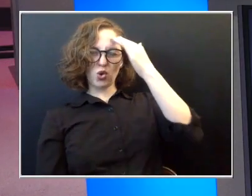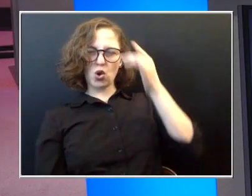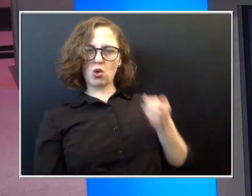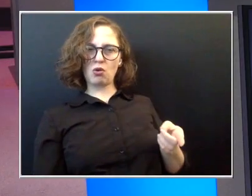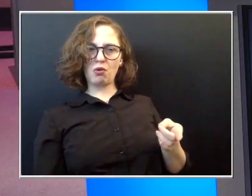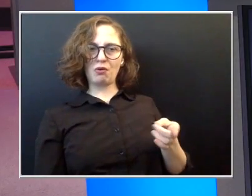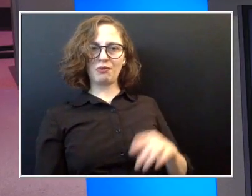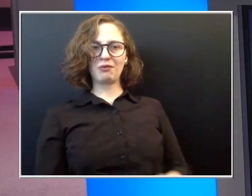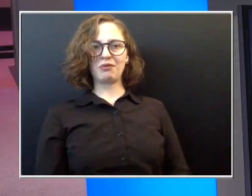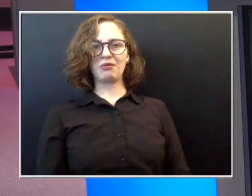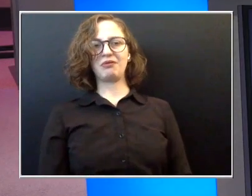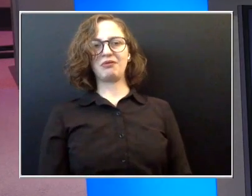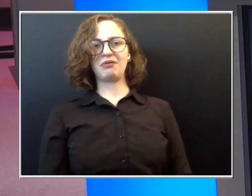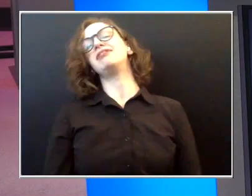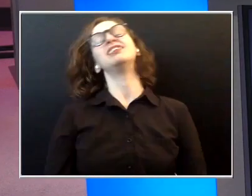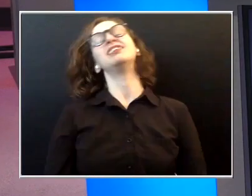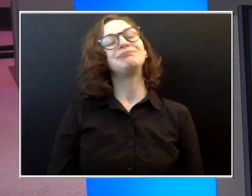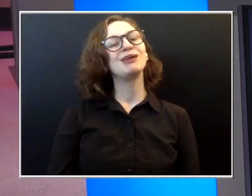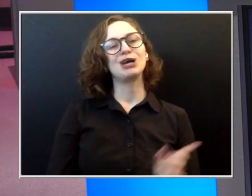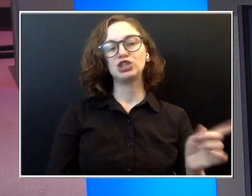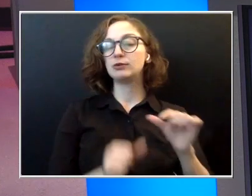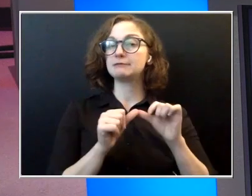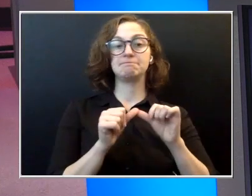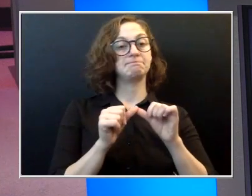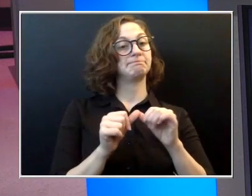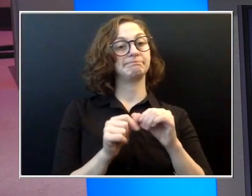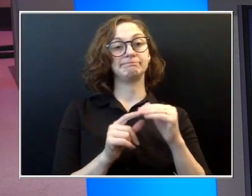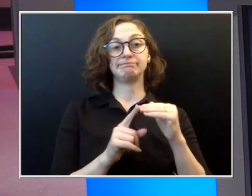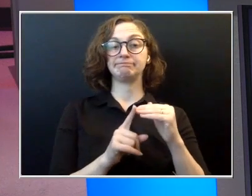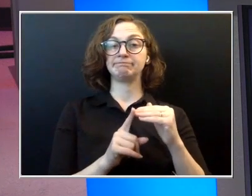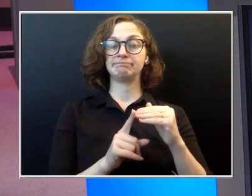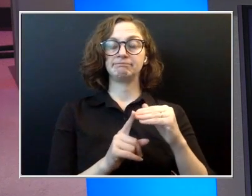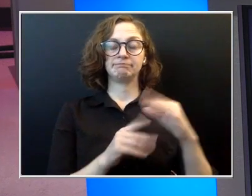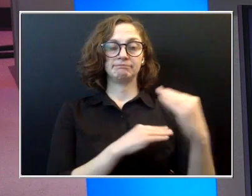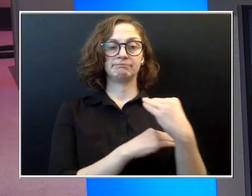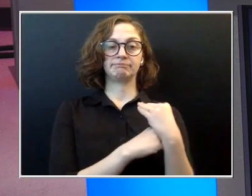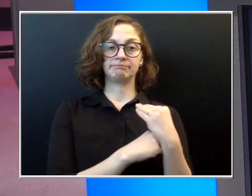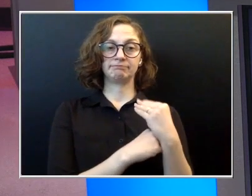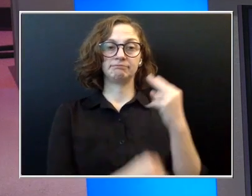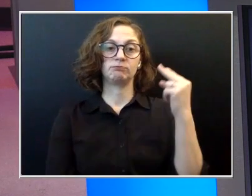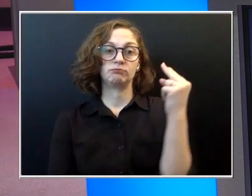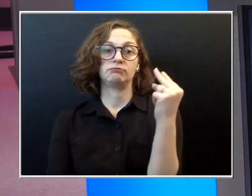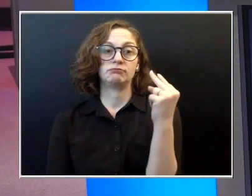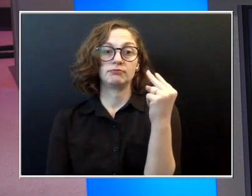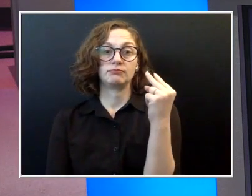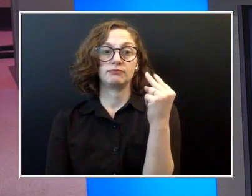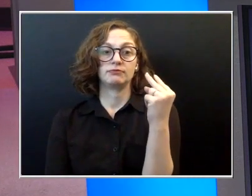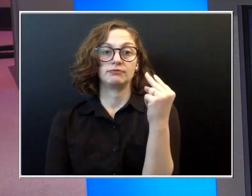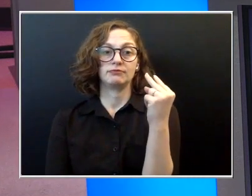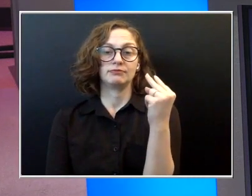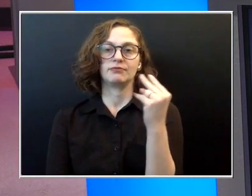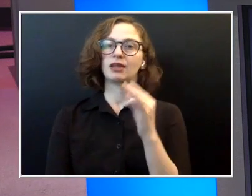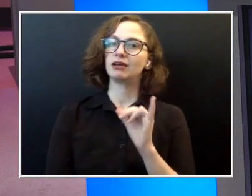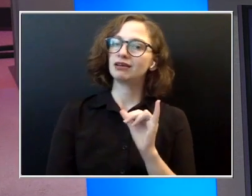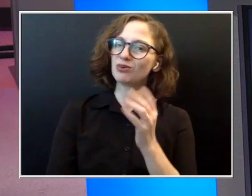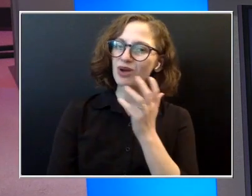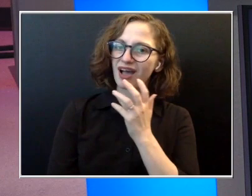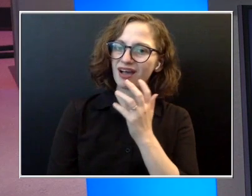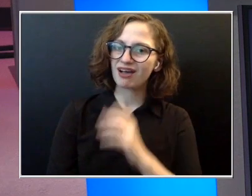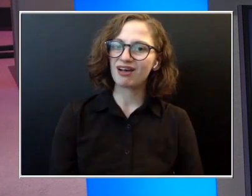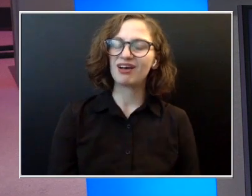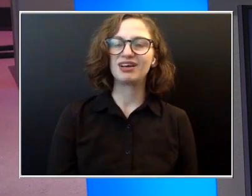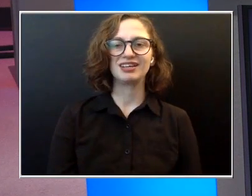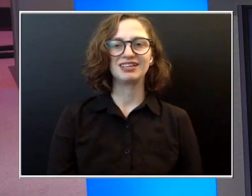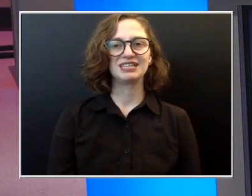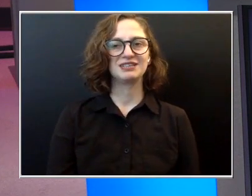she was very persistent. She would just lay her head on my leg and just stare at me for the longest times. I wish we